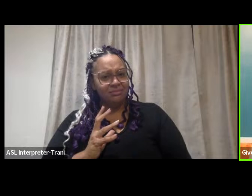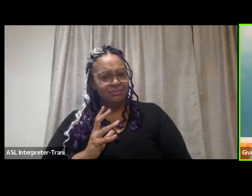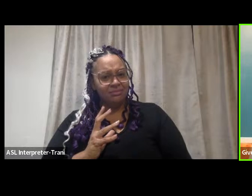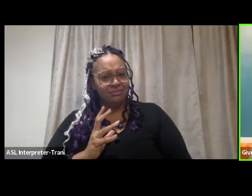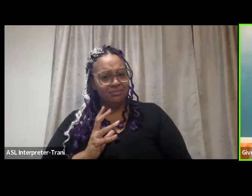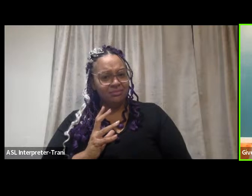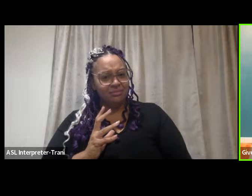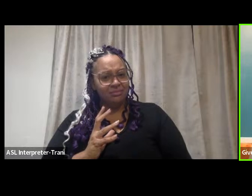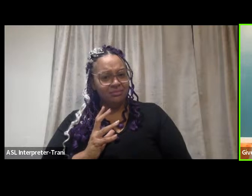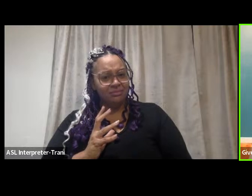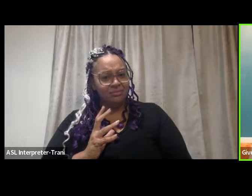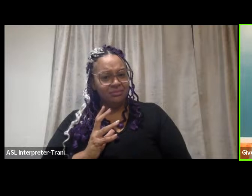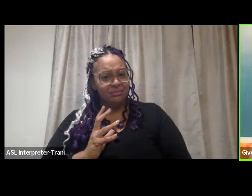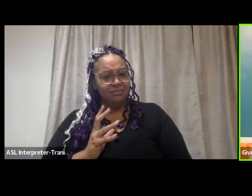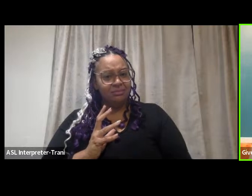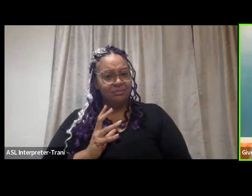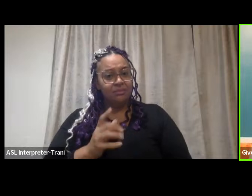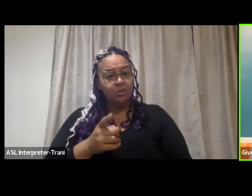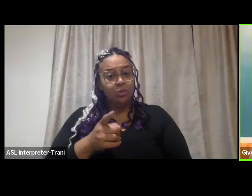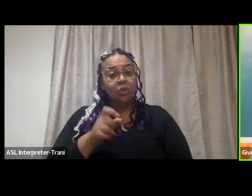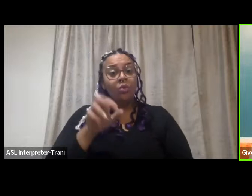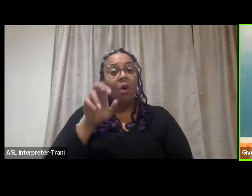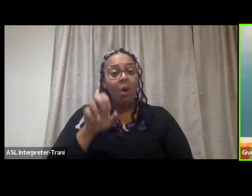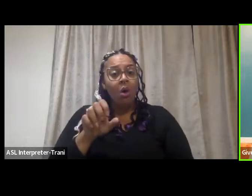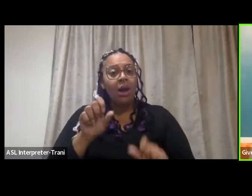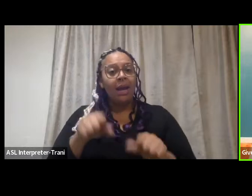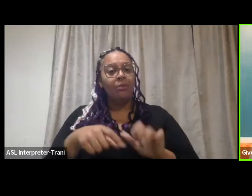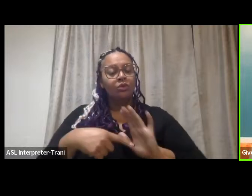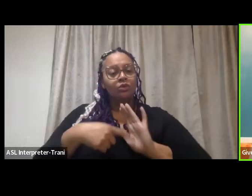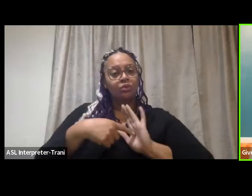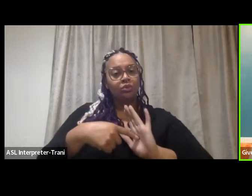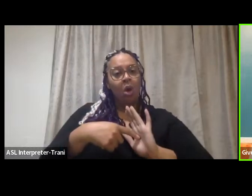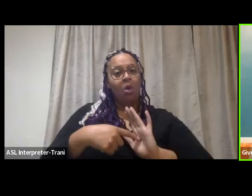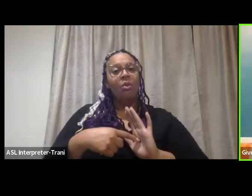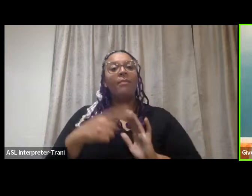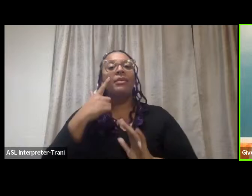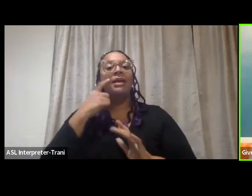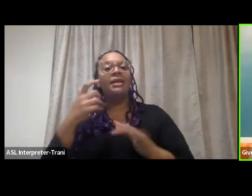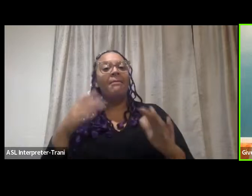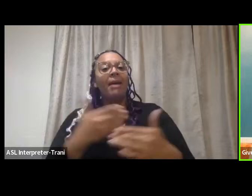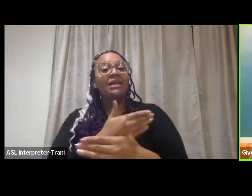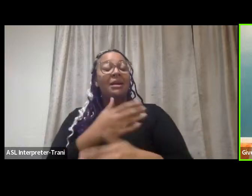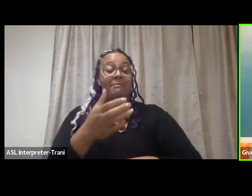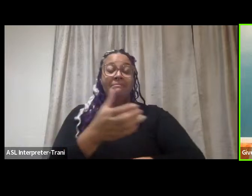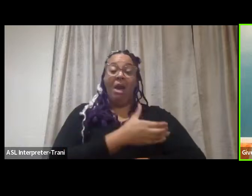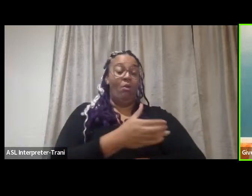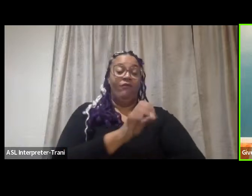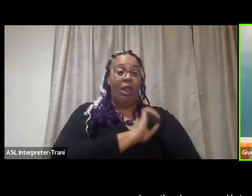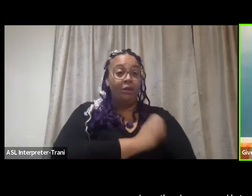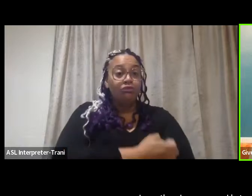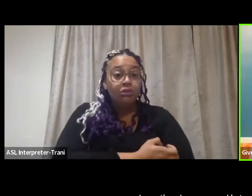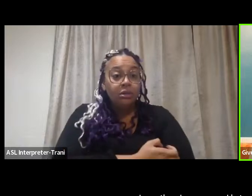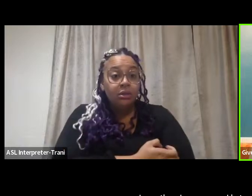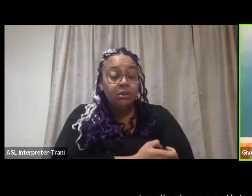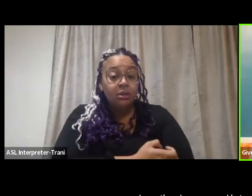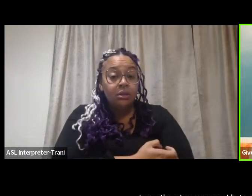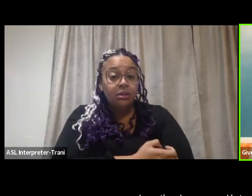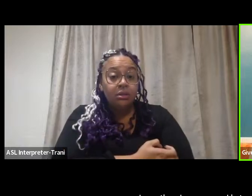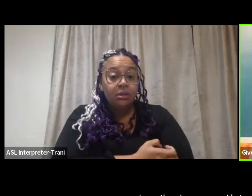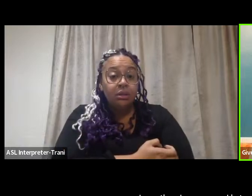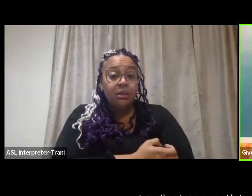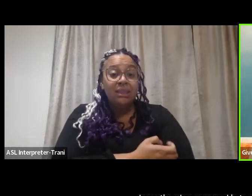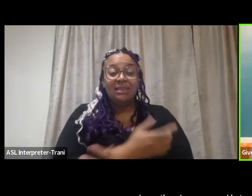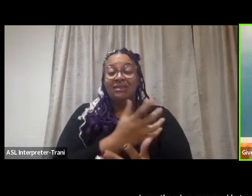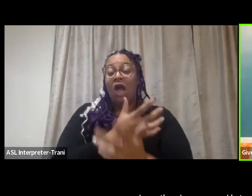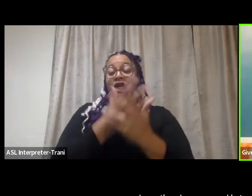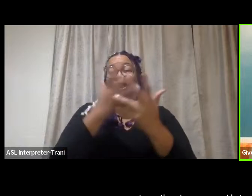And honestly, when you are able to show up, because Pisces is such a powerful energy, it is such a spiritual